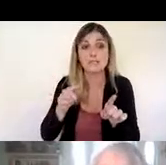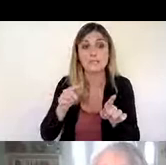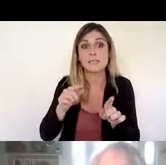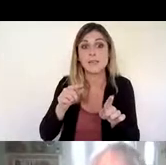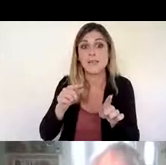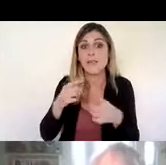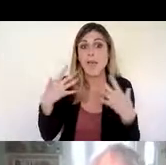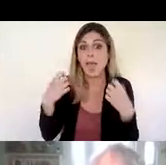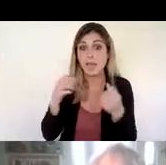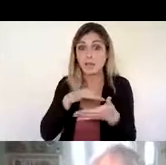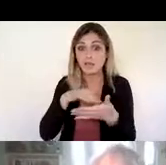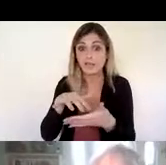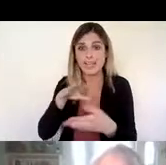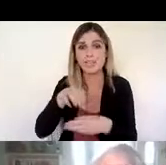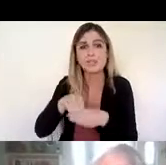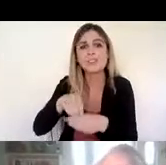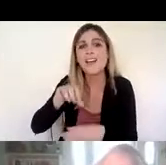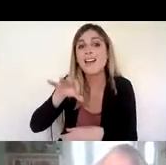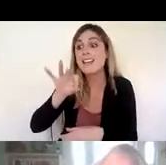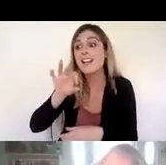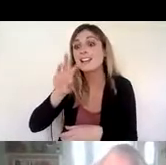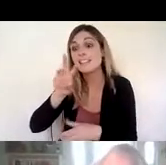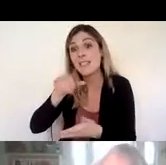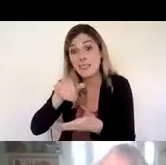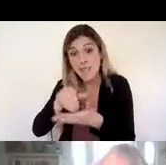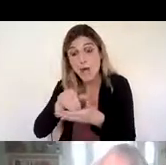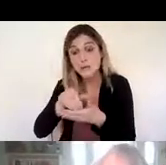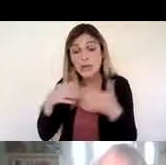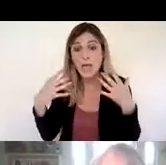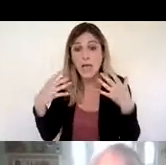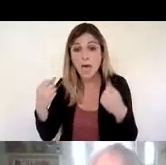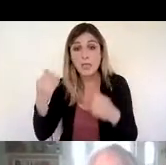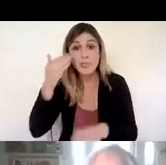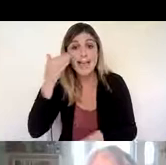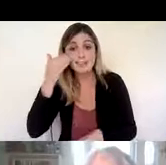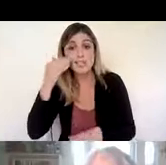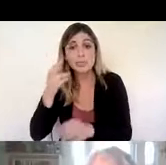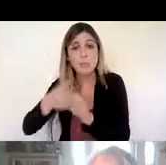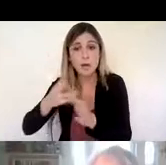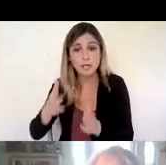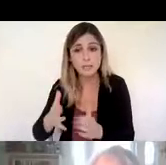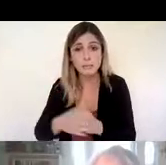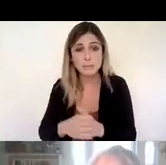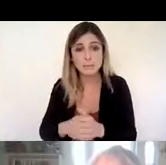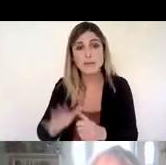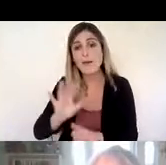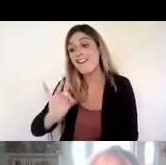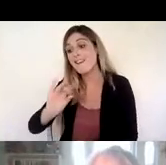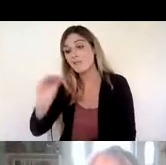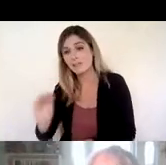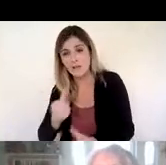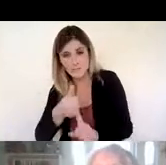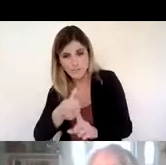study of about 96,000, again, mostly health conscious participants, and approximately 8% of them are